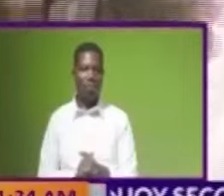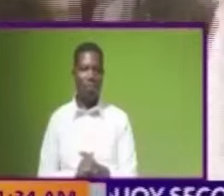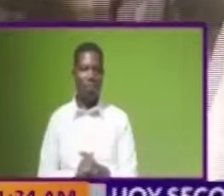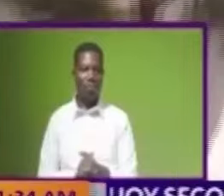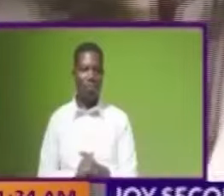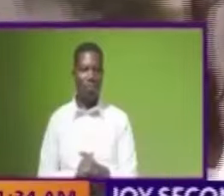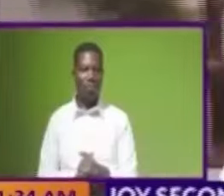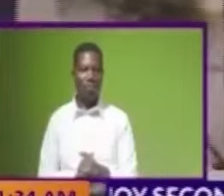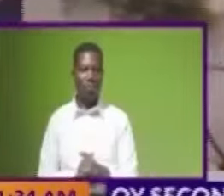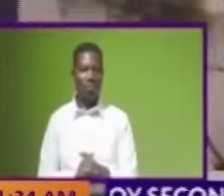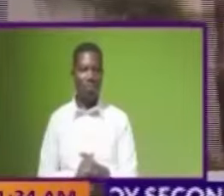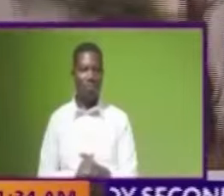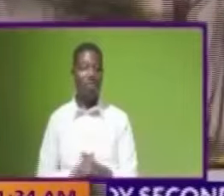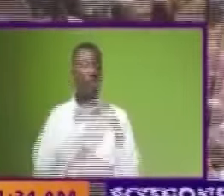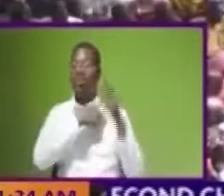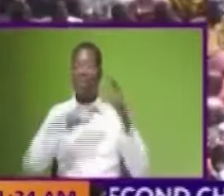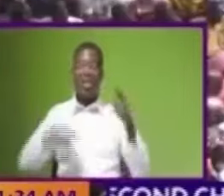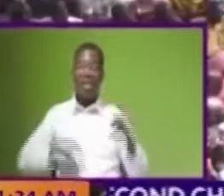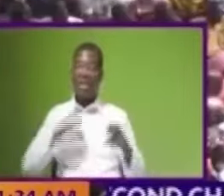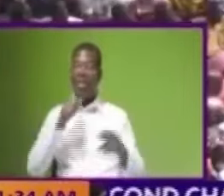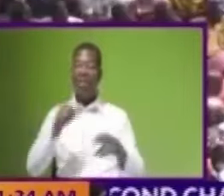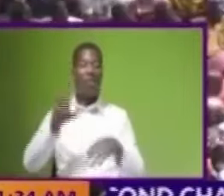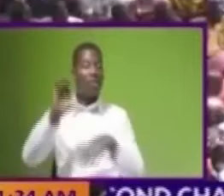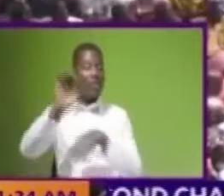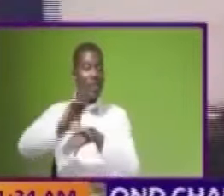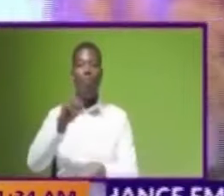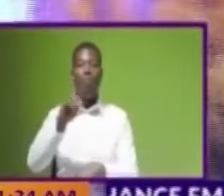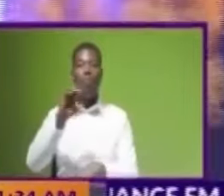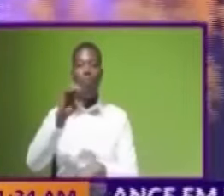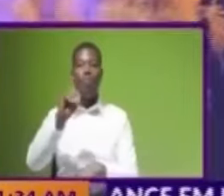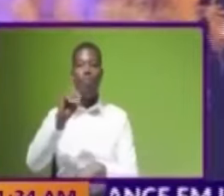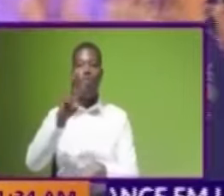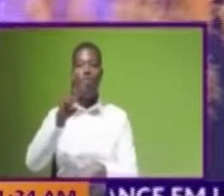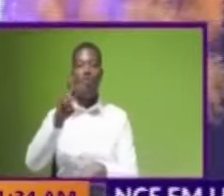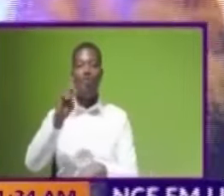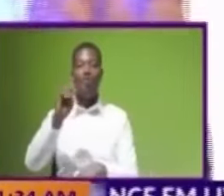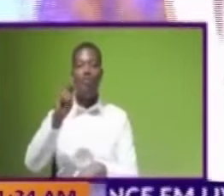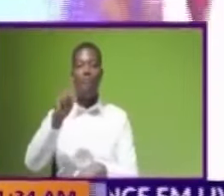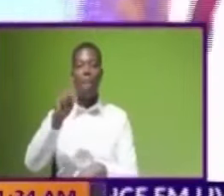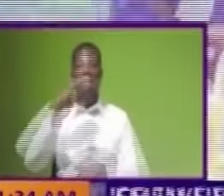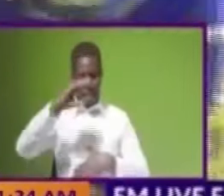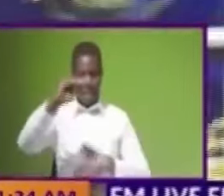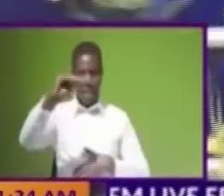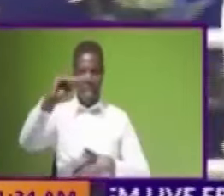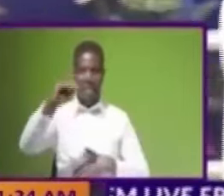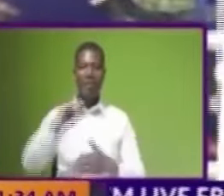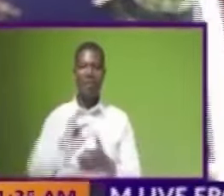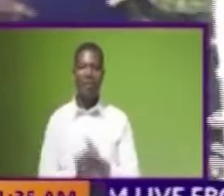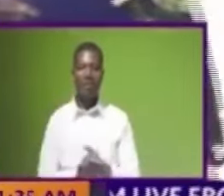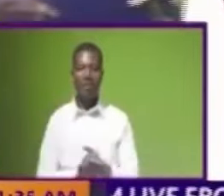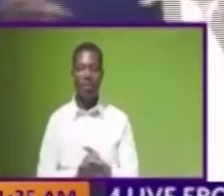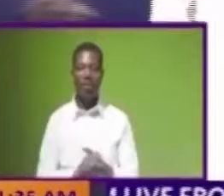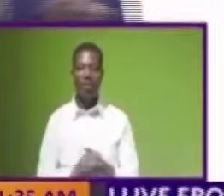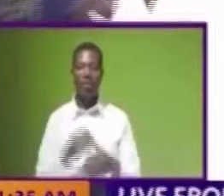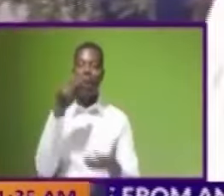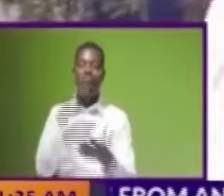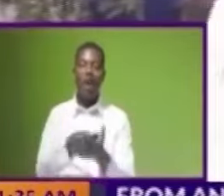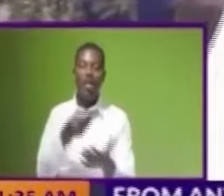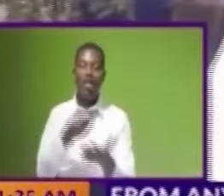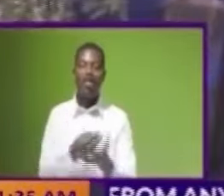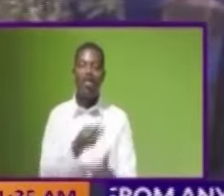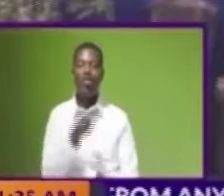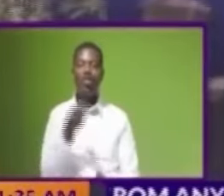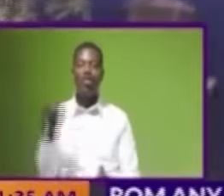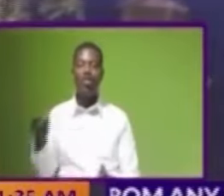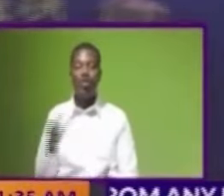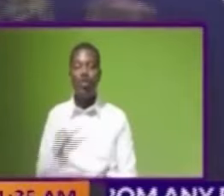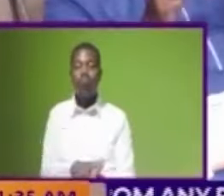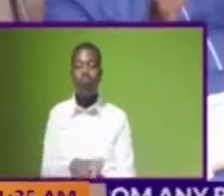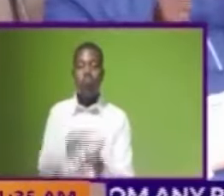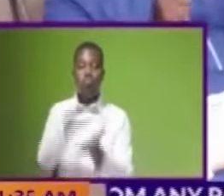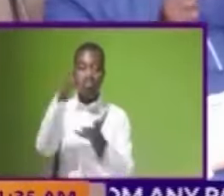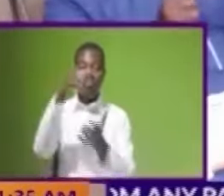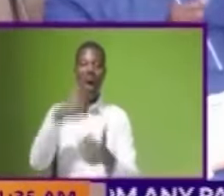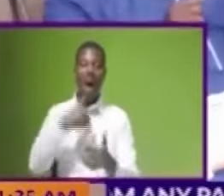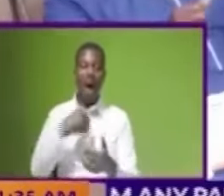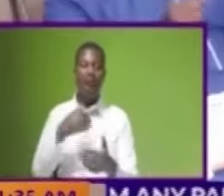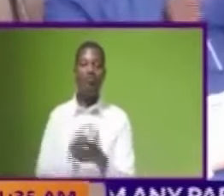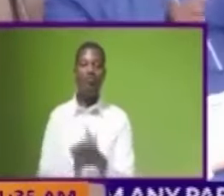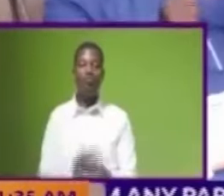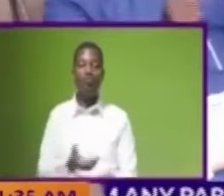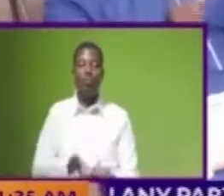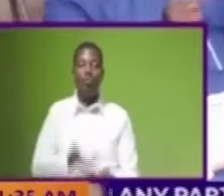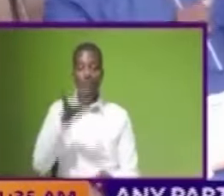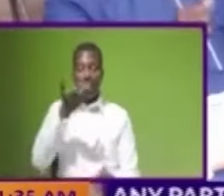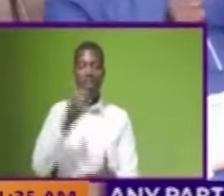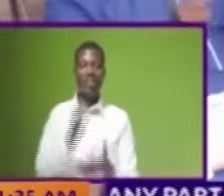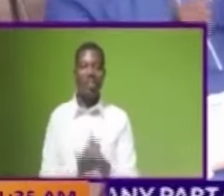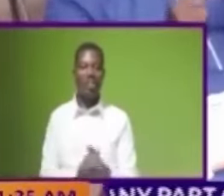yeah. The son of Philadelphia, your mind. Nikwazi, you know, never be ever pa. And my country is here. Yeah, yeah, say. Hey, moon, yeah,